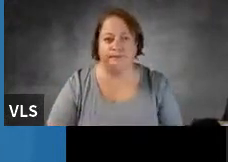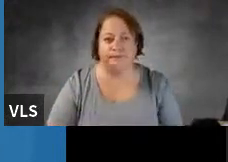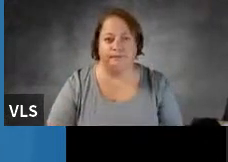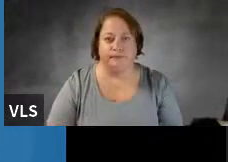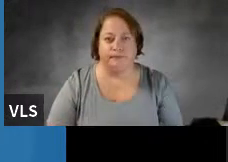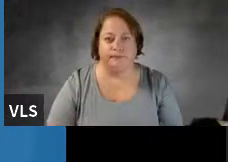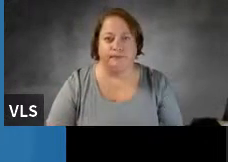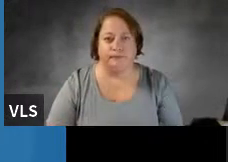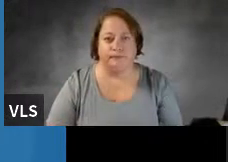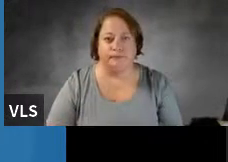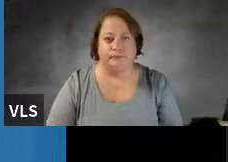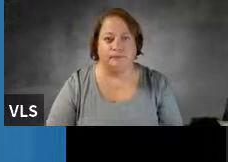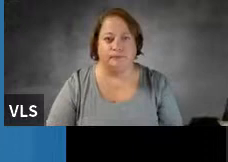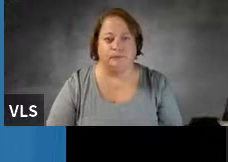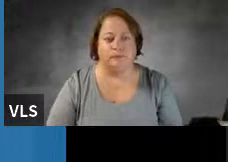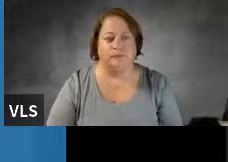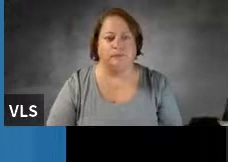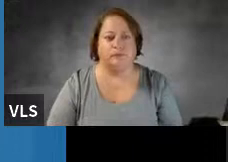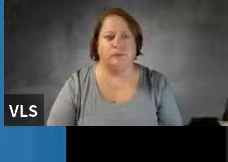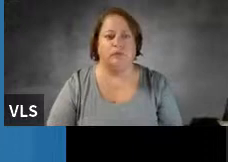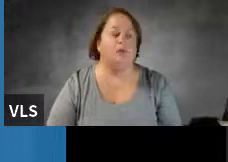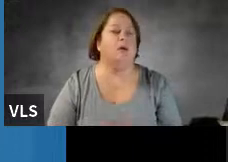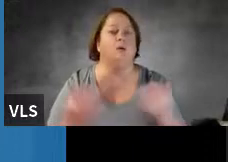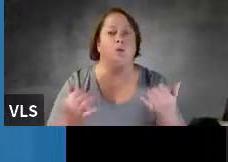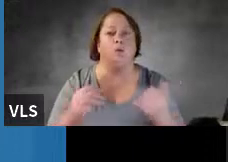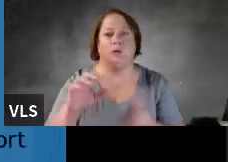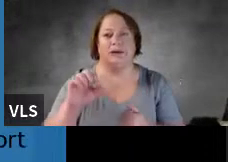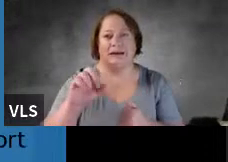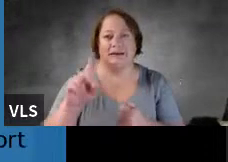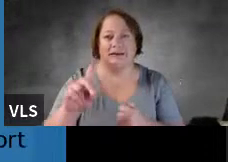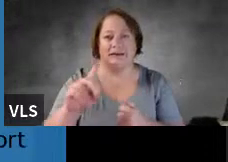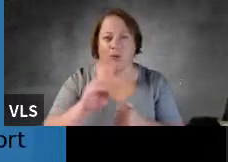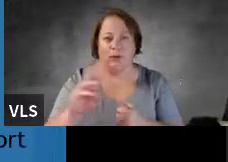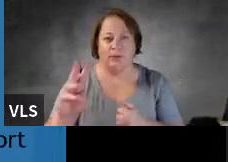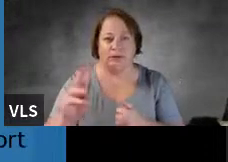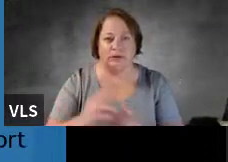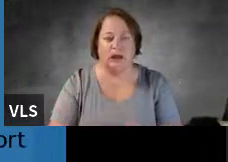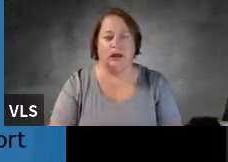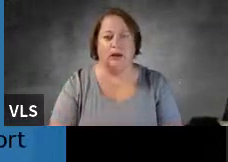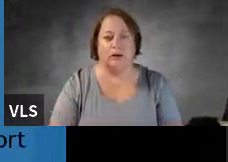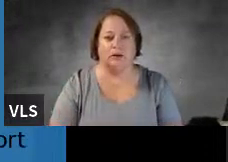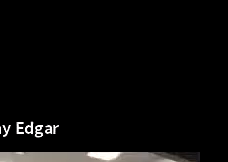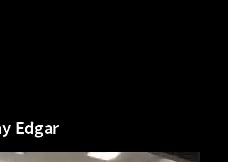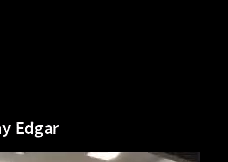So if I could, next slide, take you to our SSD website.